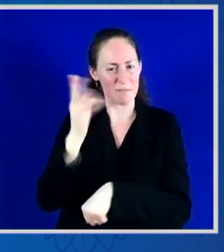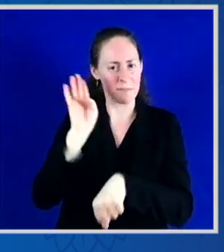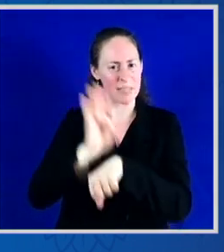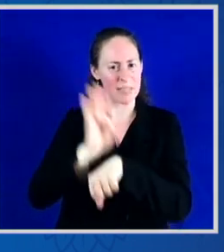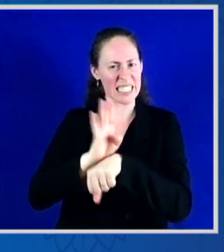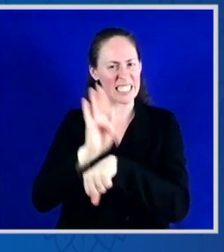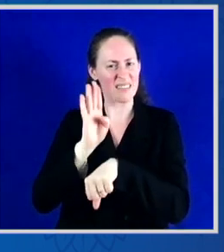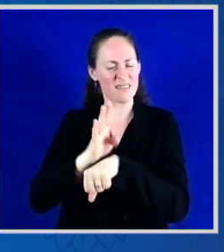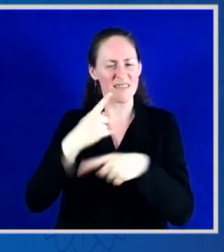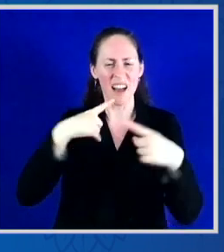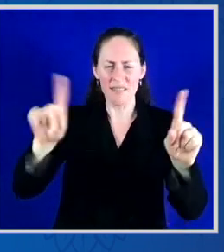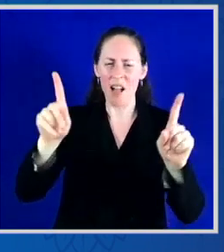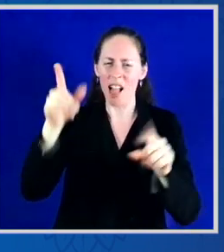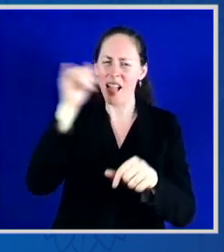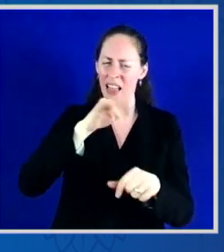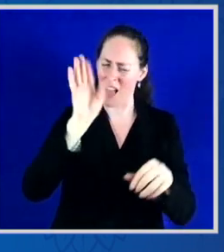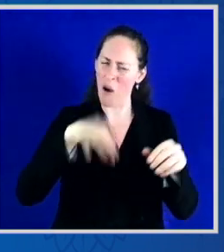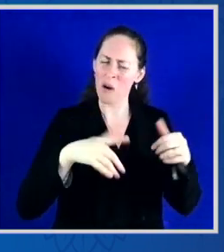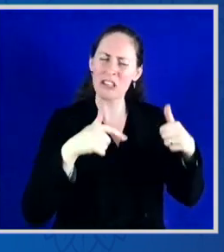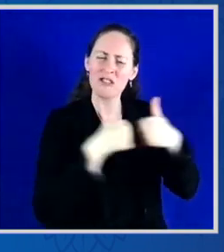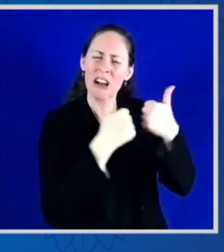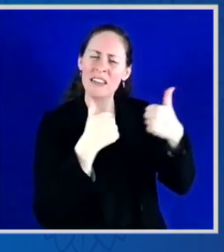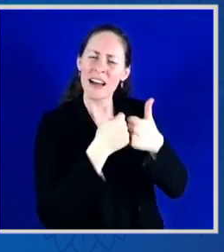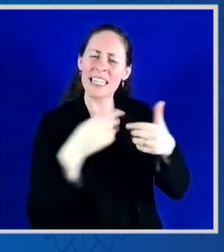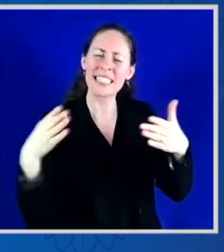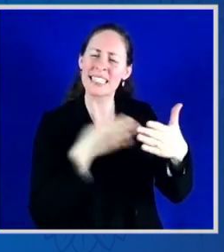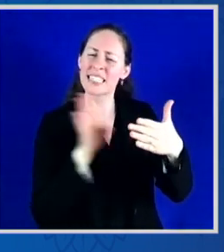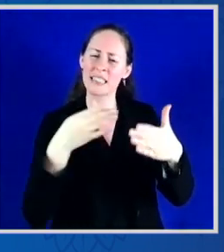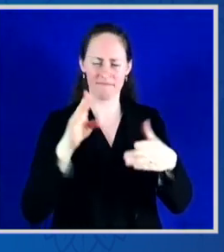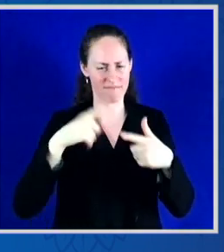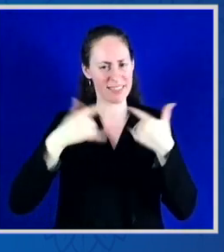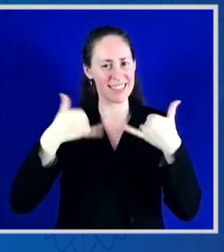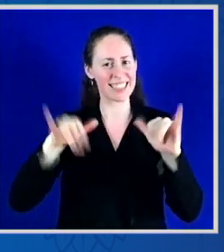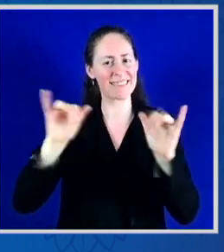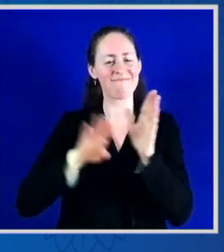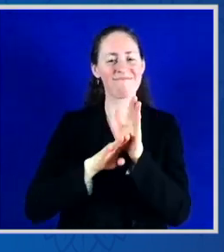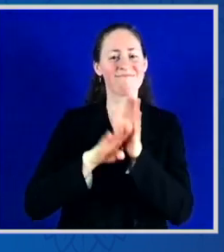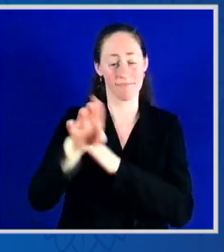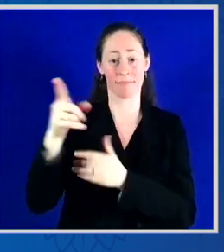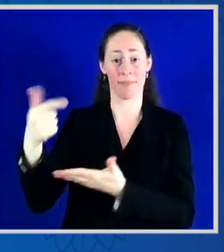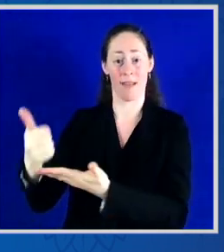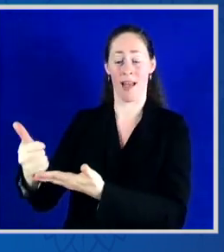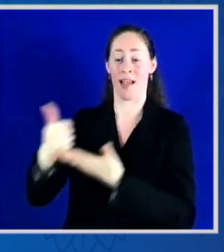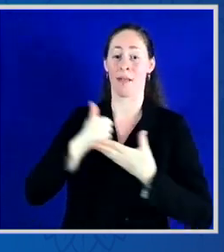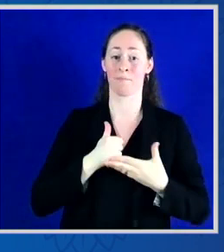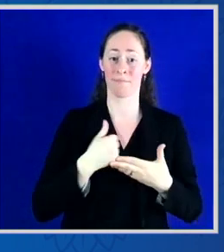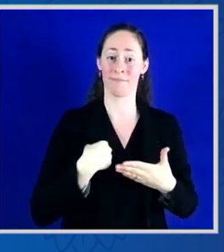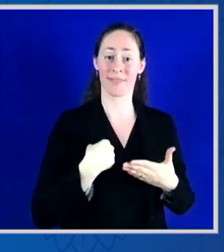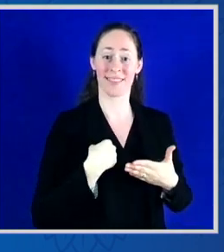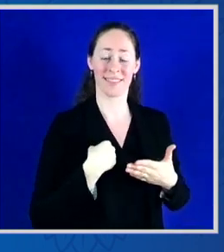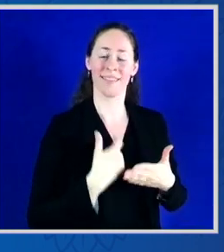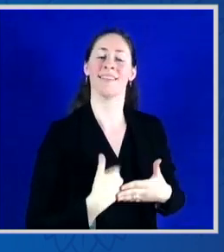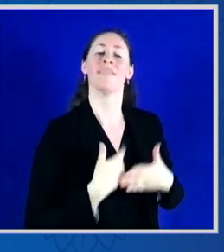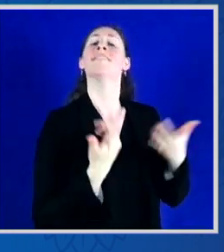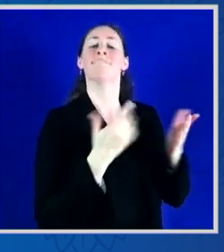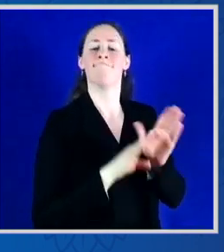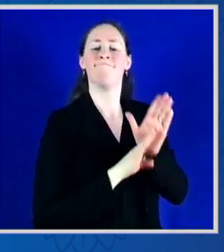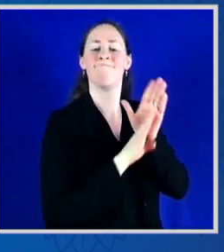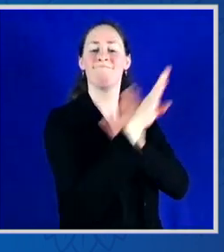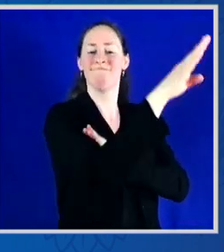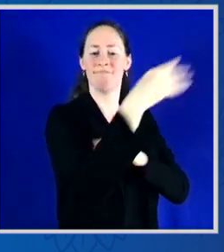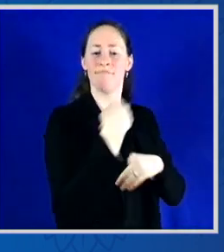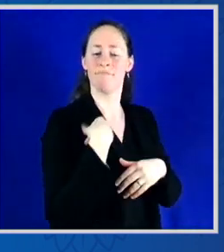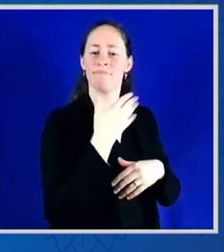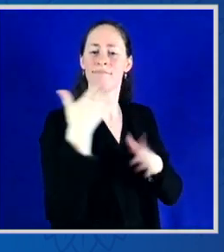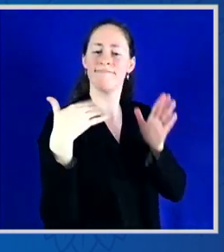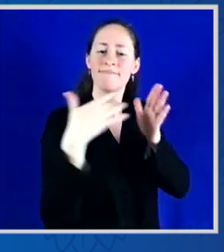help them, and they were able to help me obtain higher education even while undocumented. And